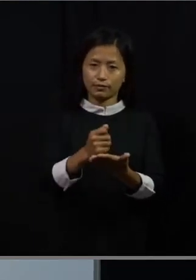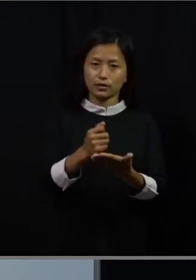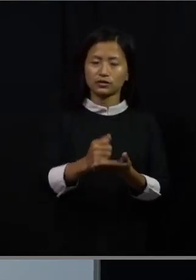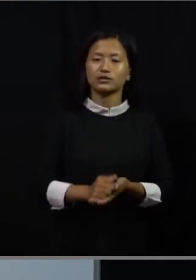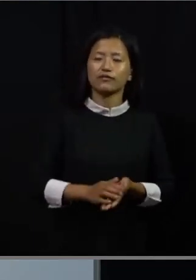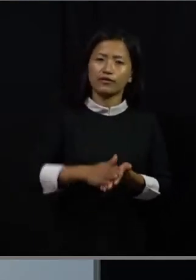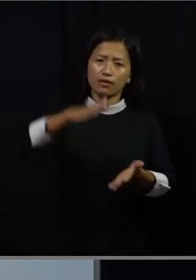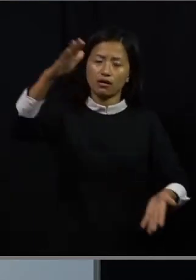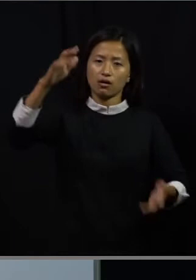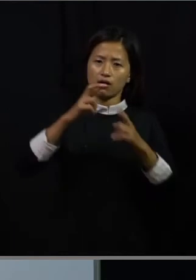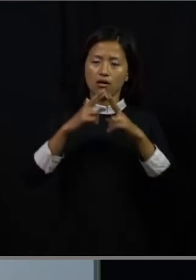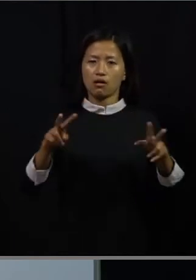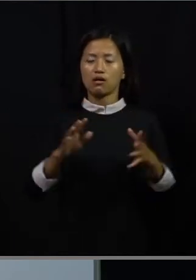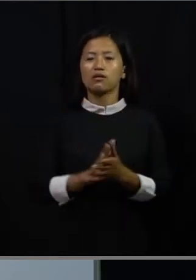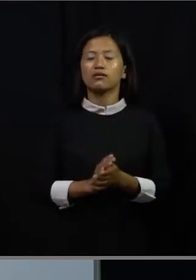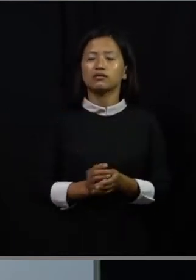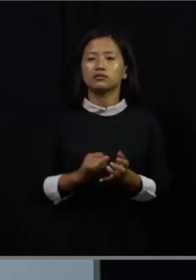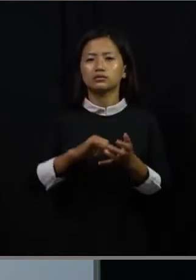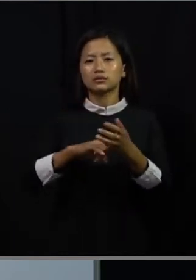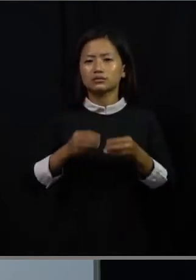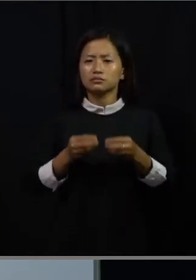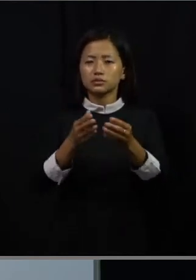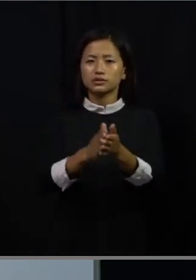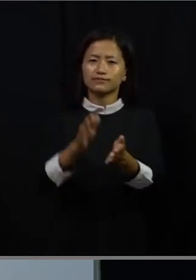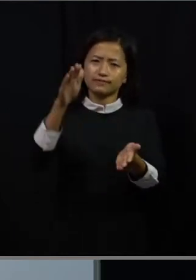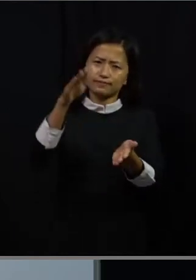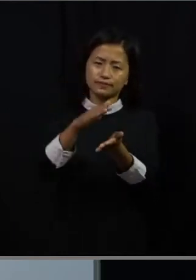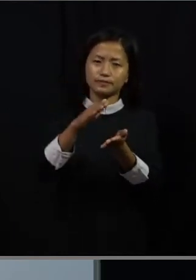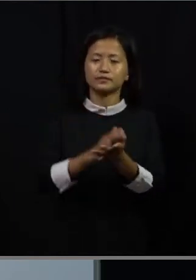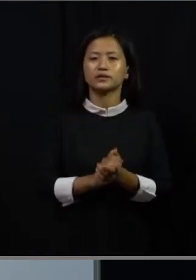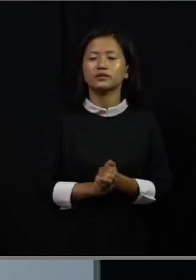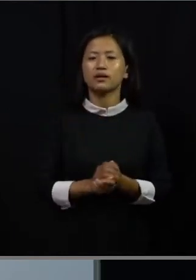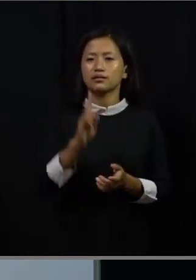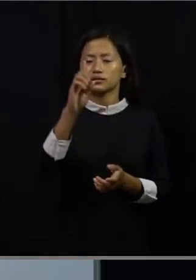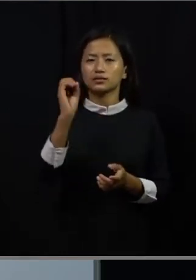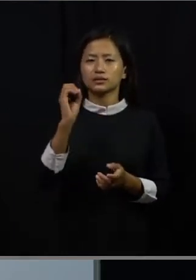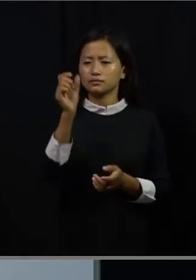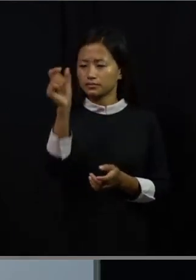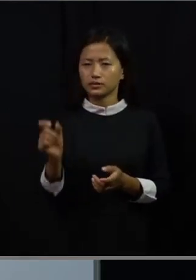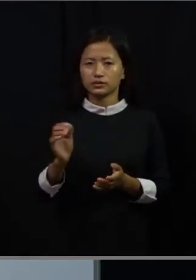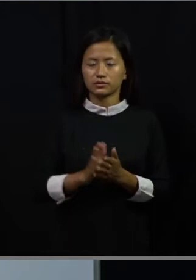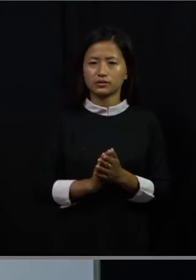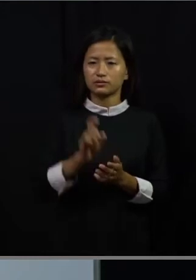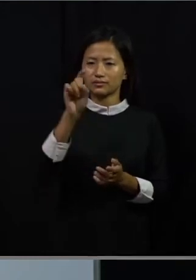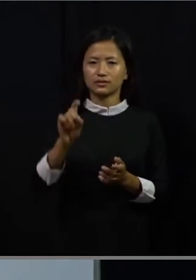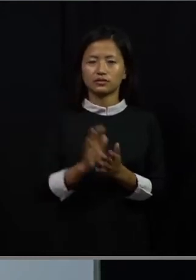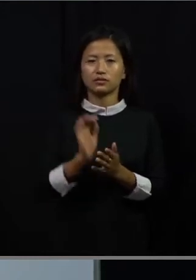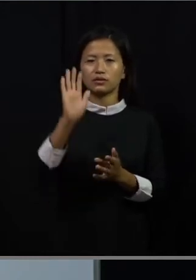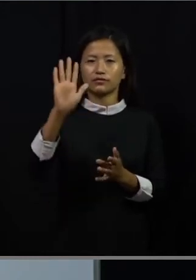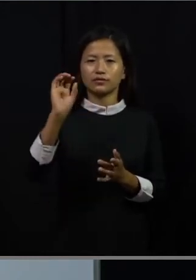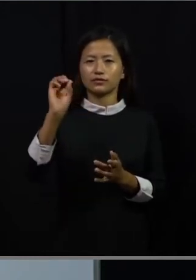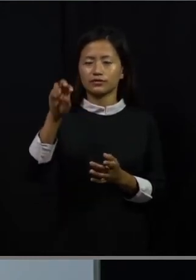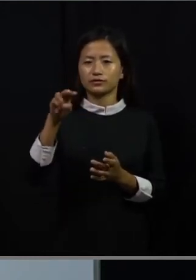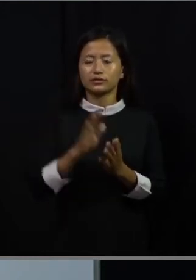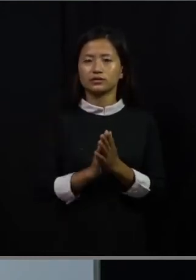if we need paper so much, but the supply is very less, if like 10 people needs like 500 books, but we only